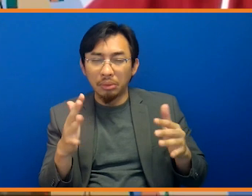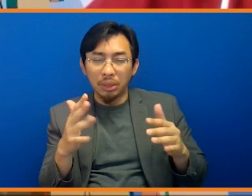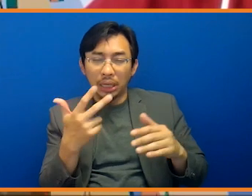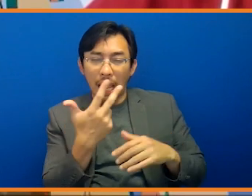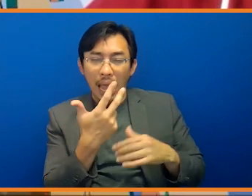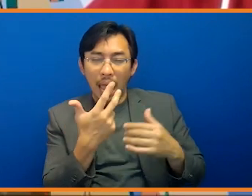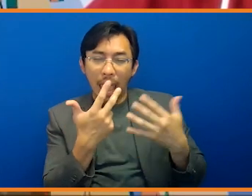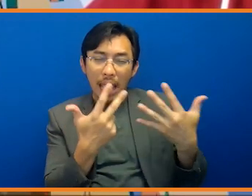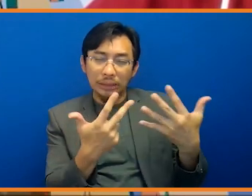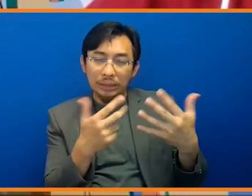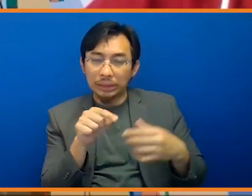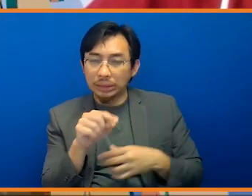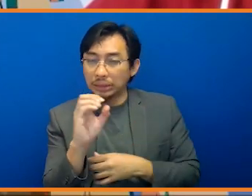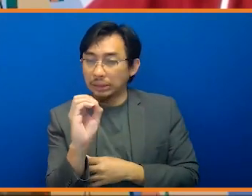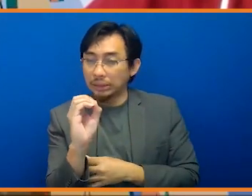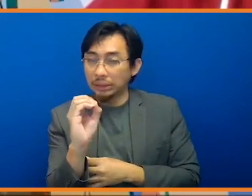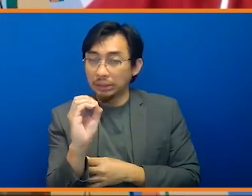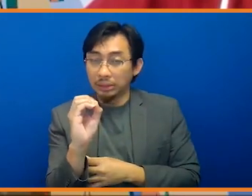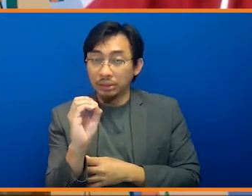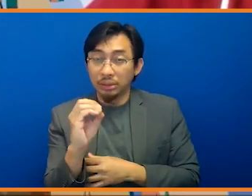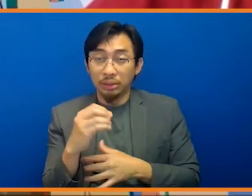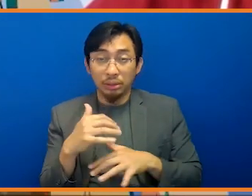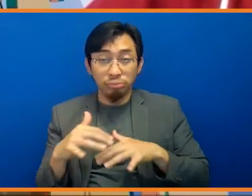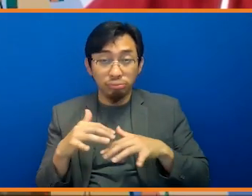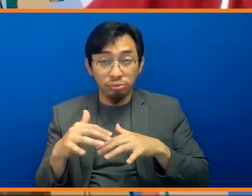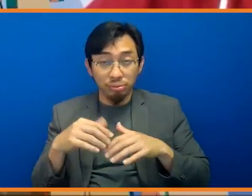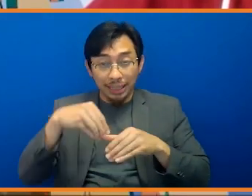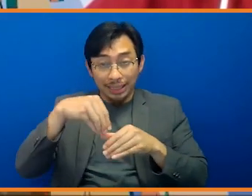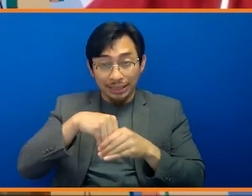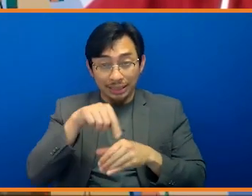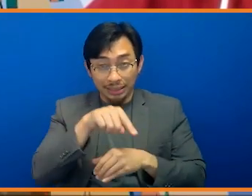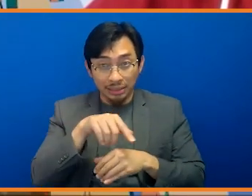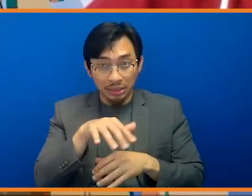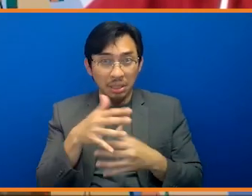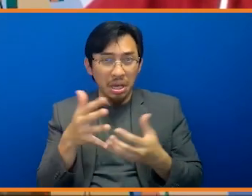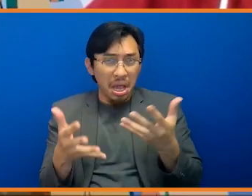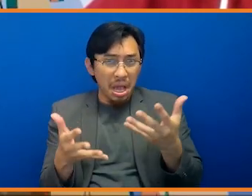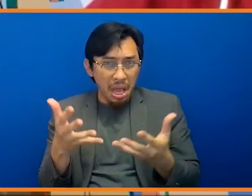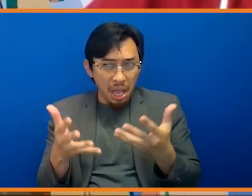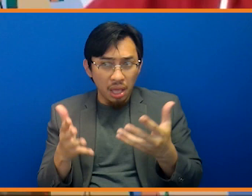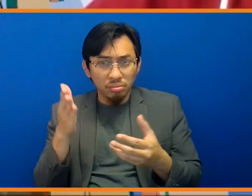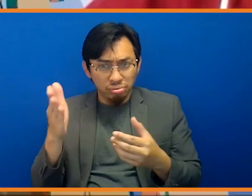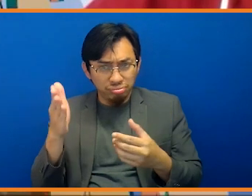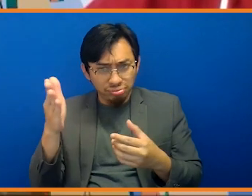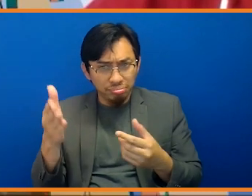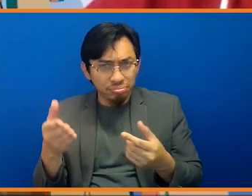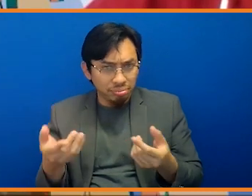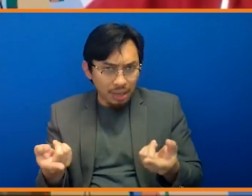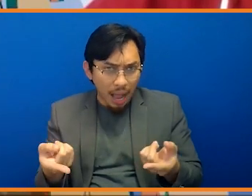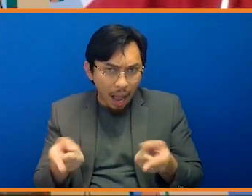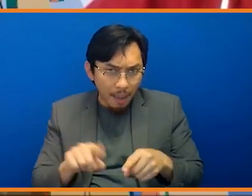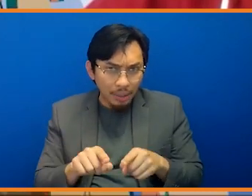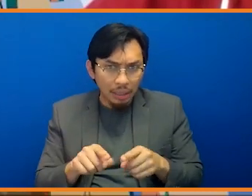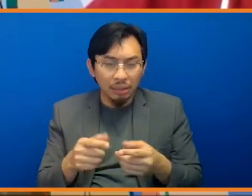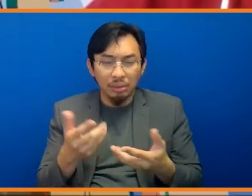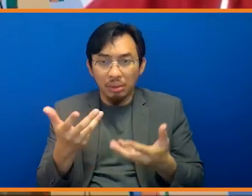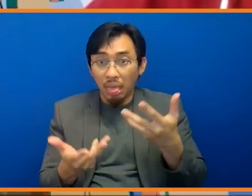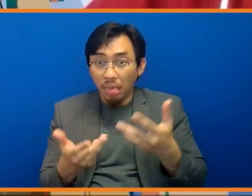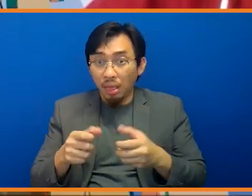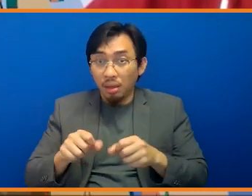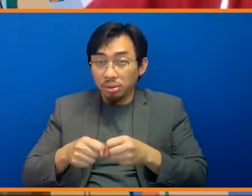than 8.0 magnitude in 30 areas going to be happen, and it's going to be the damage to